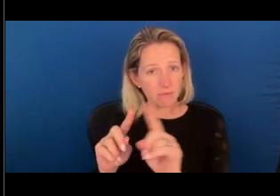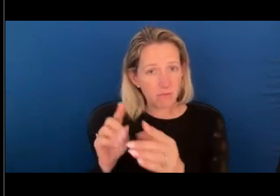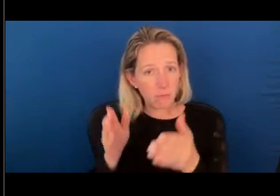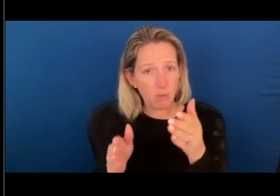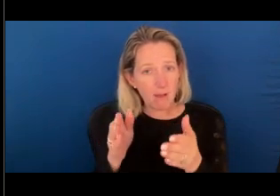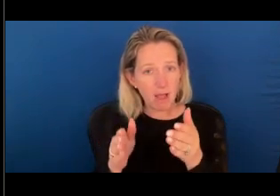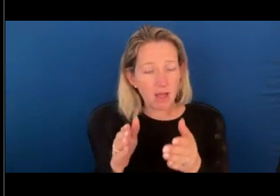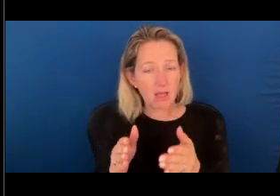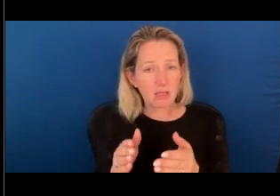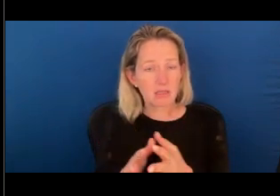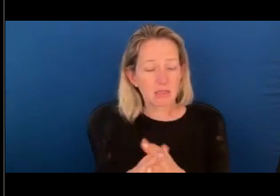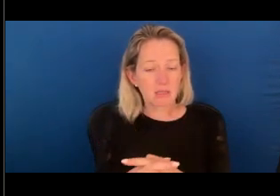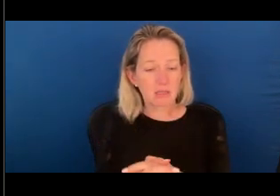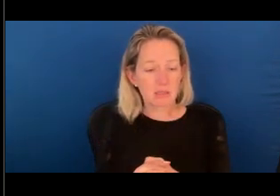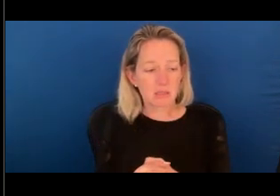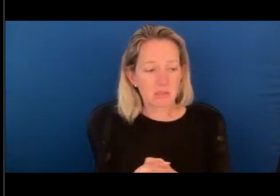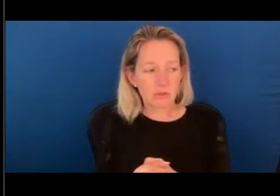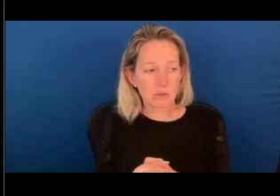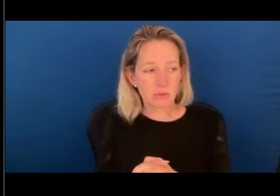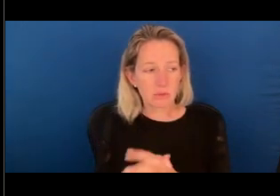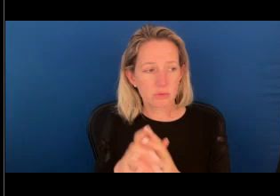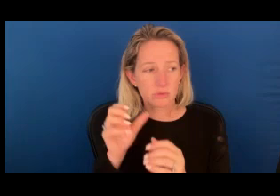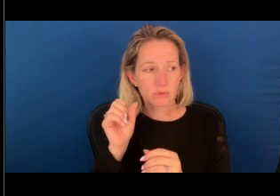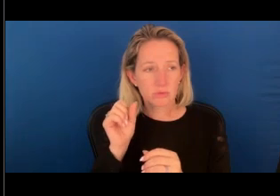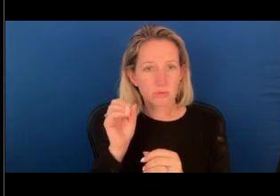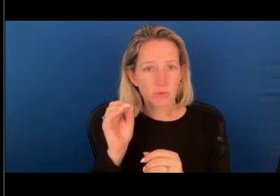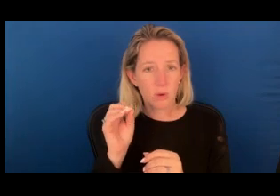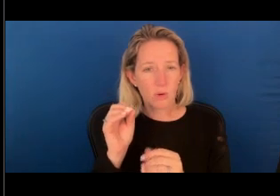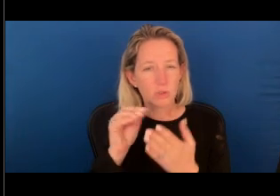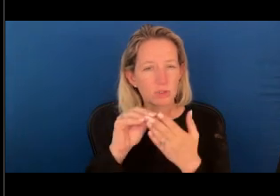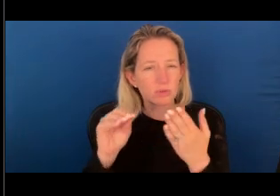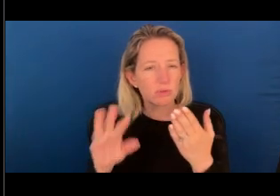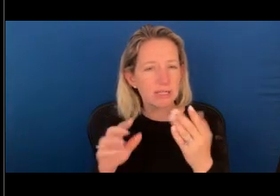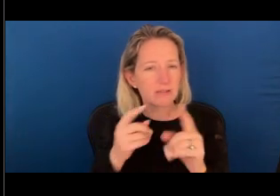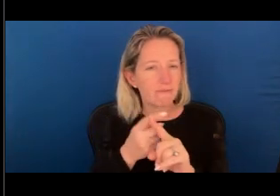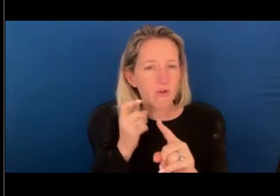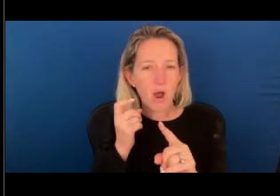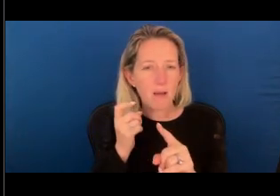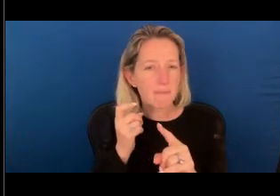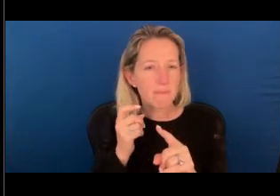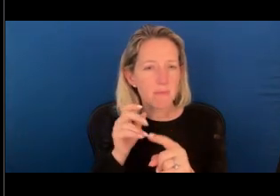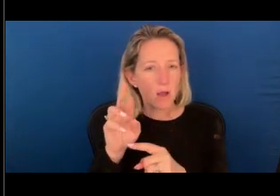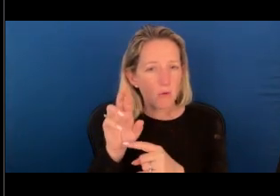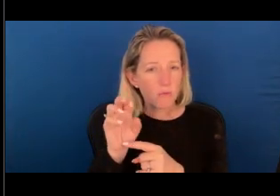So are the students going to be in robotics classes at all to learn